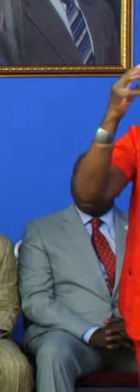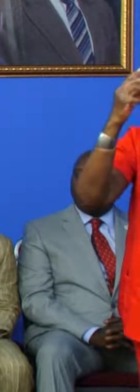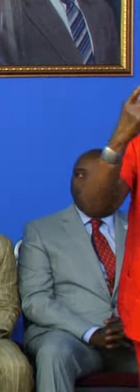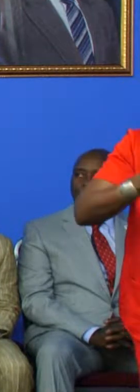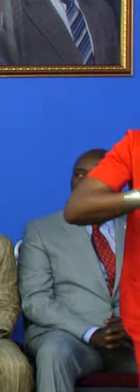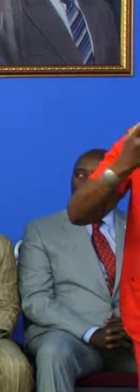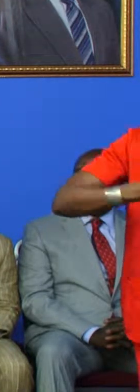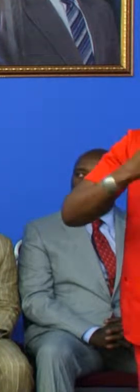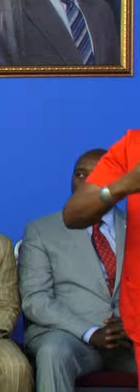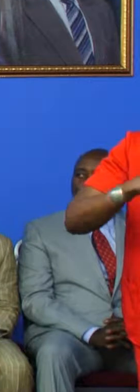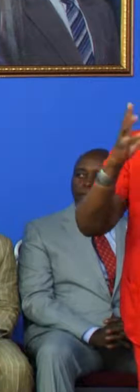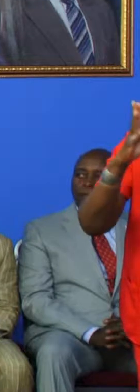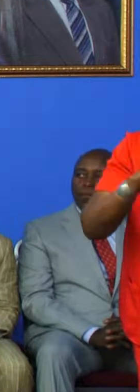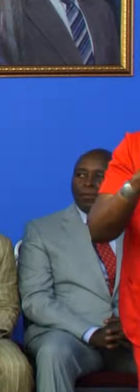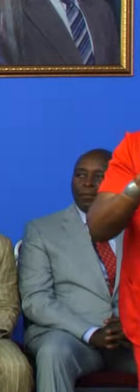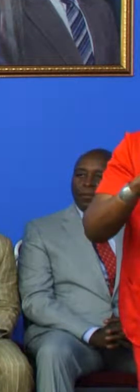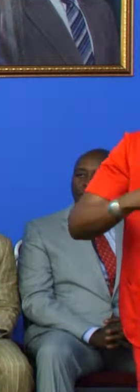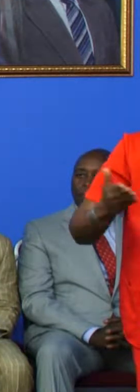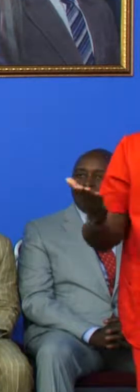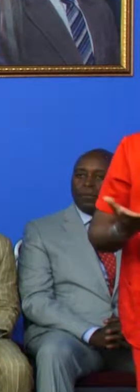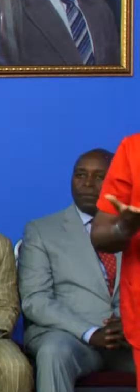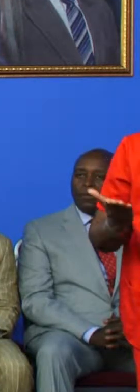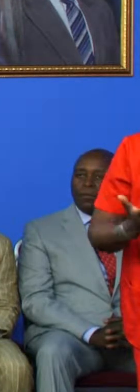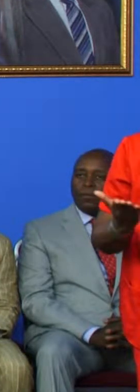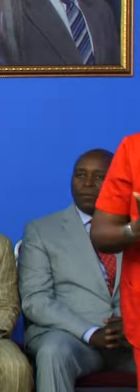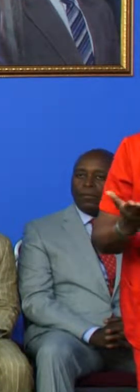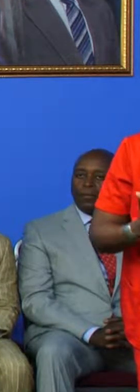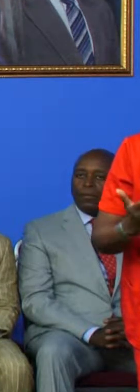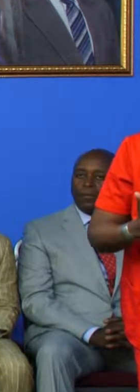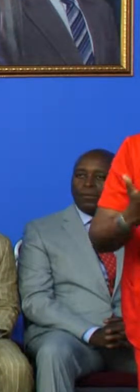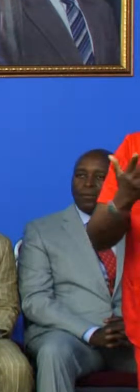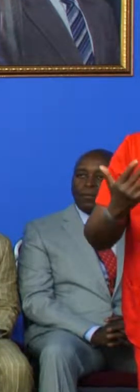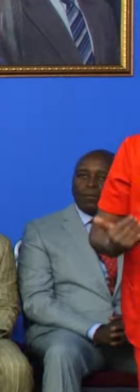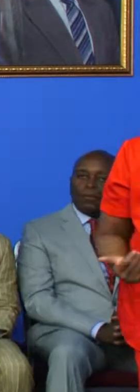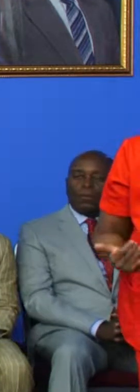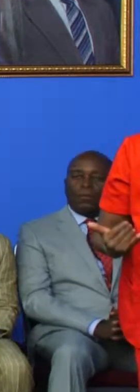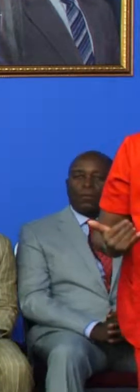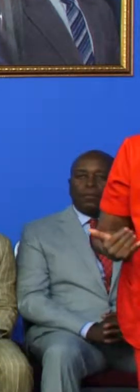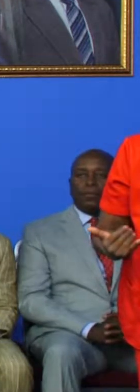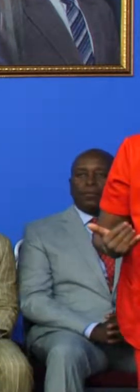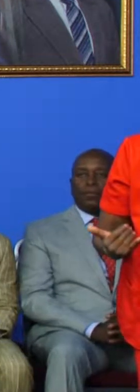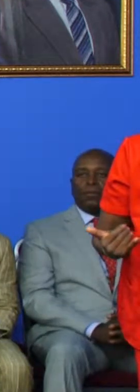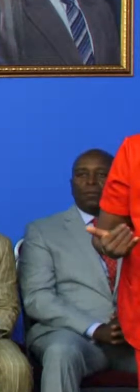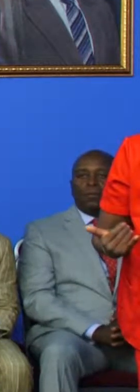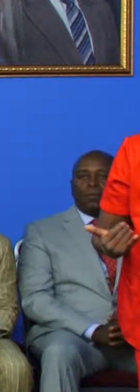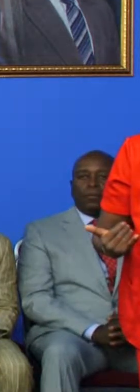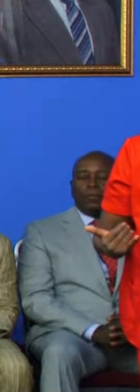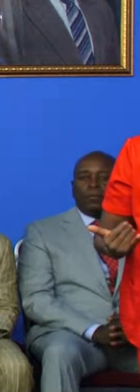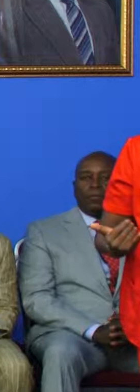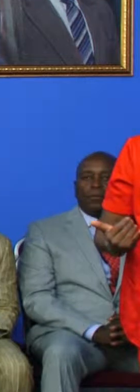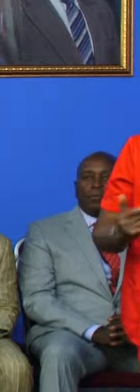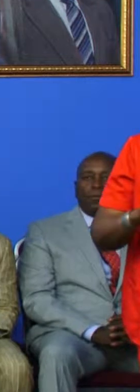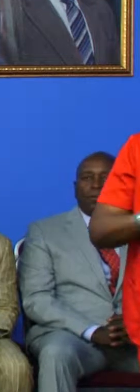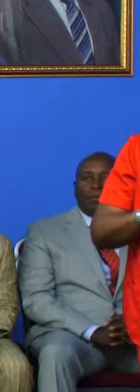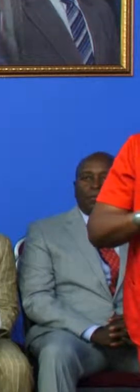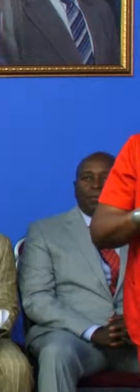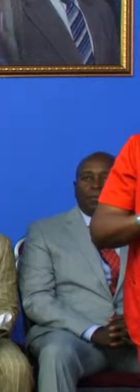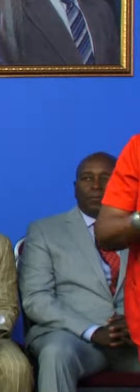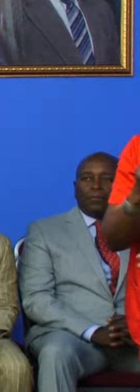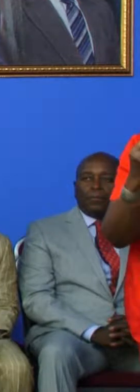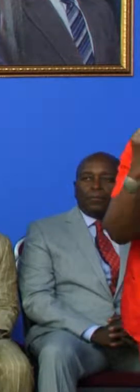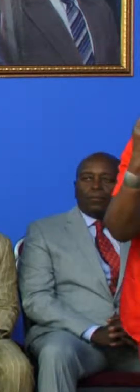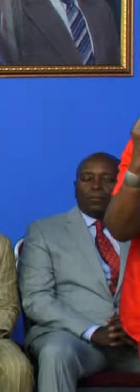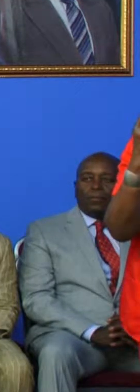West 145th Street in the Village of Harlem. That's on today, July 22nd, 2017, at 11